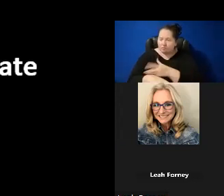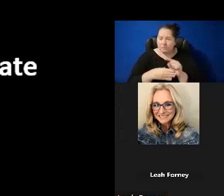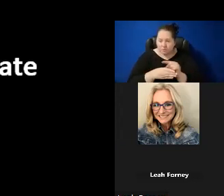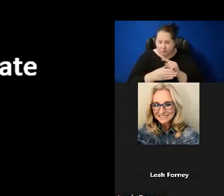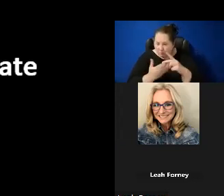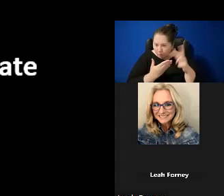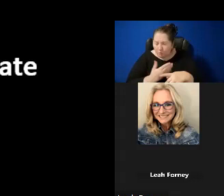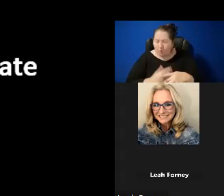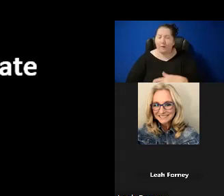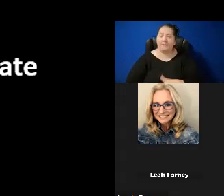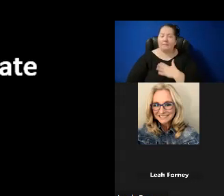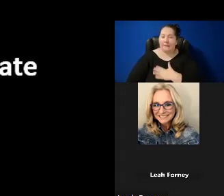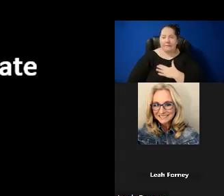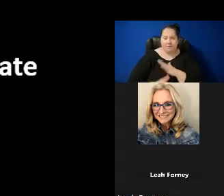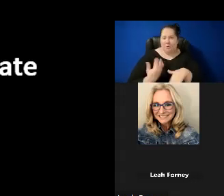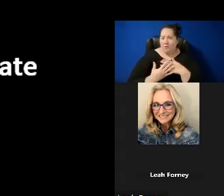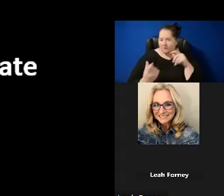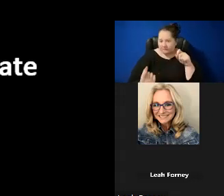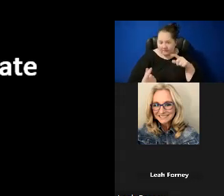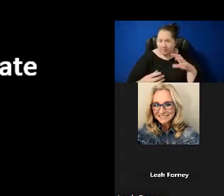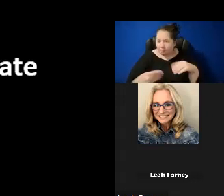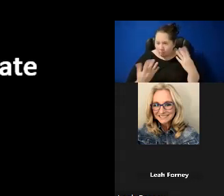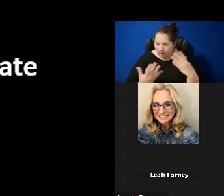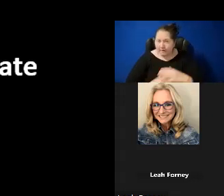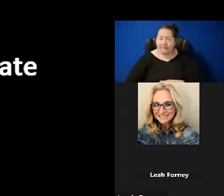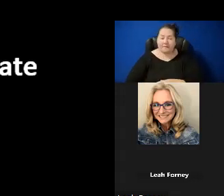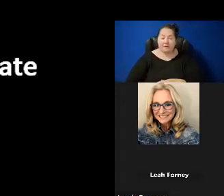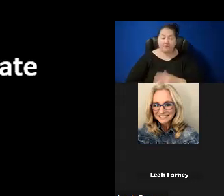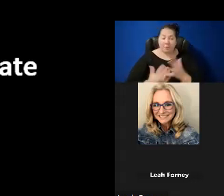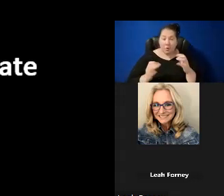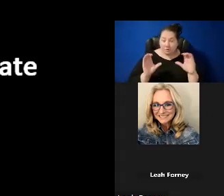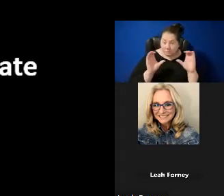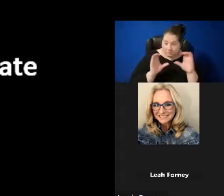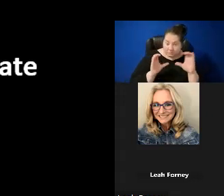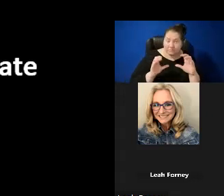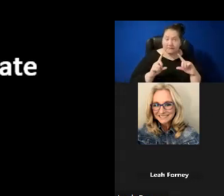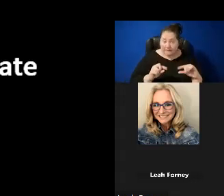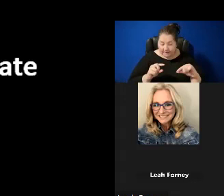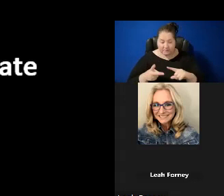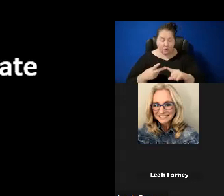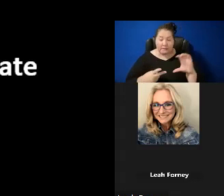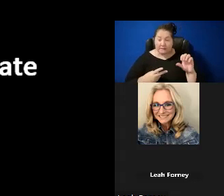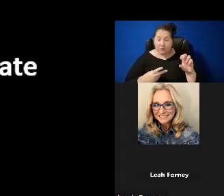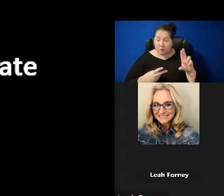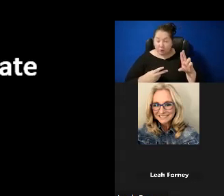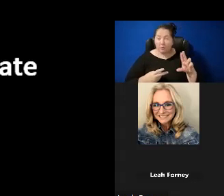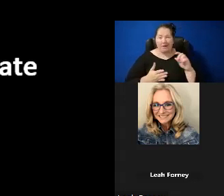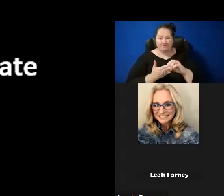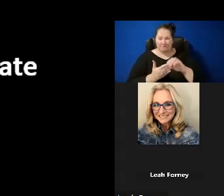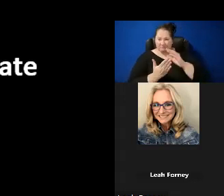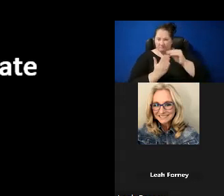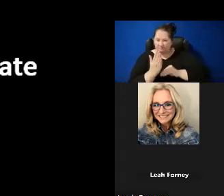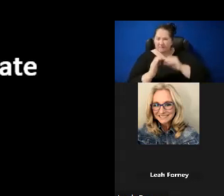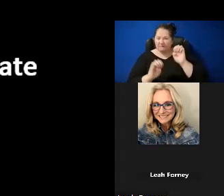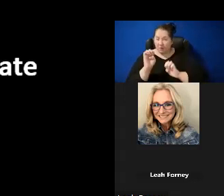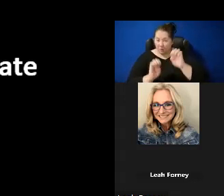and appreciate all feedback that you provide. Additionally, if you're seeking a certificate of attendance or CEU credit, you must fill out the evaluation